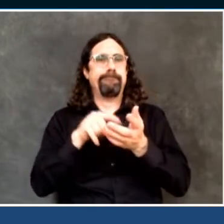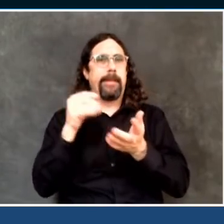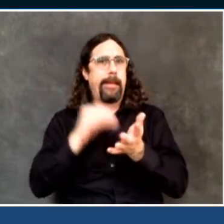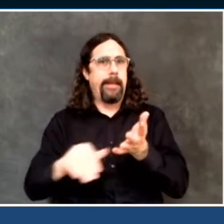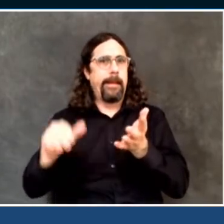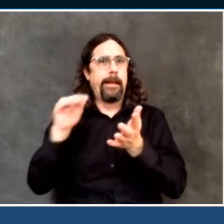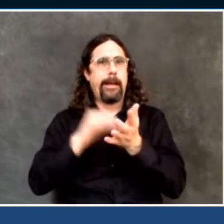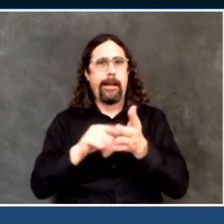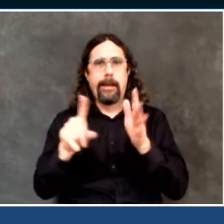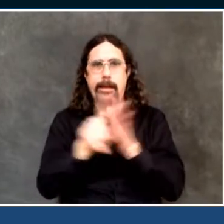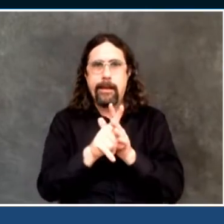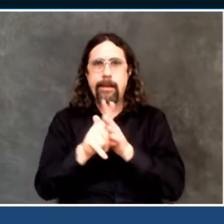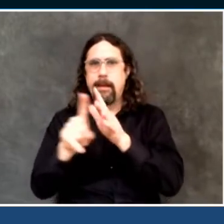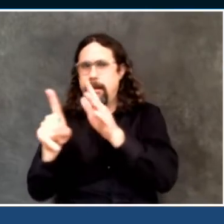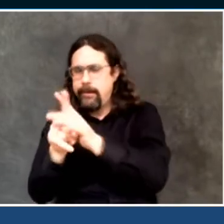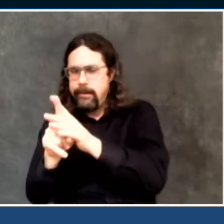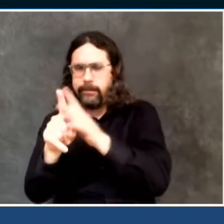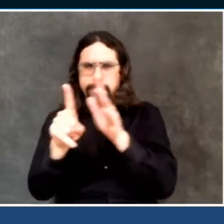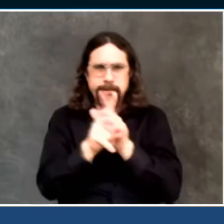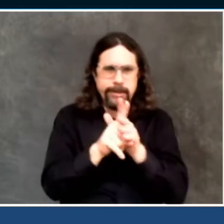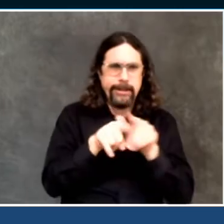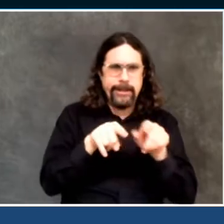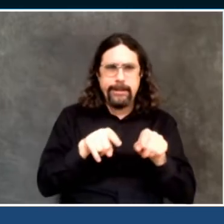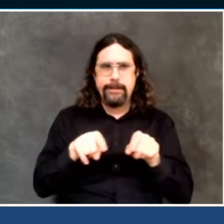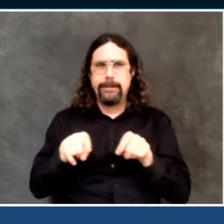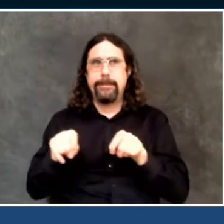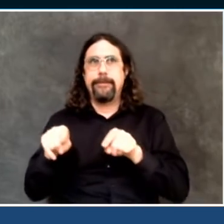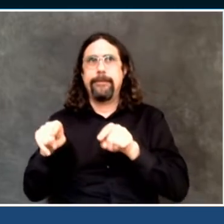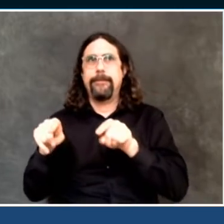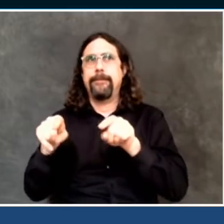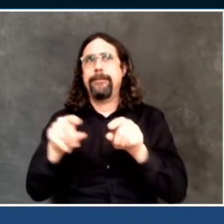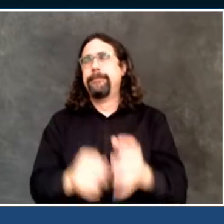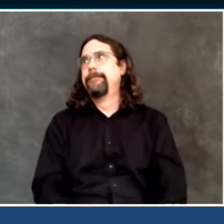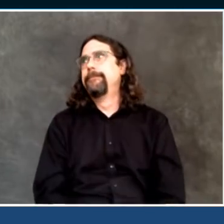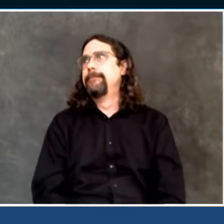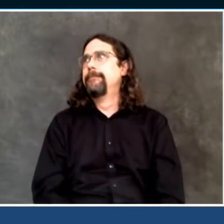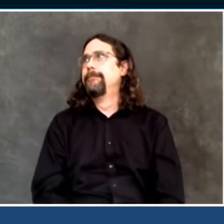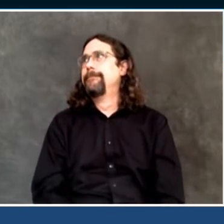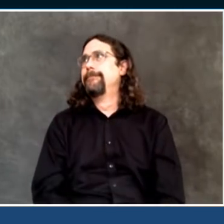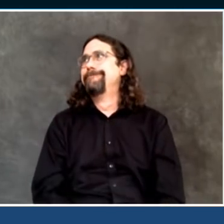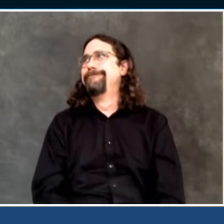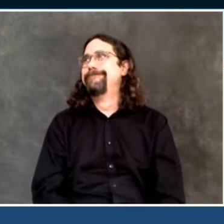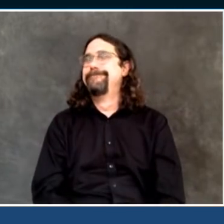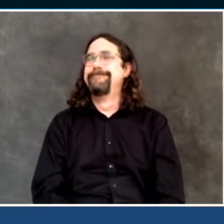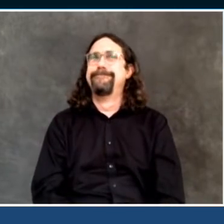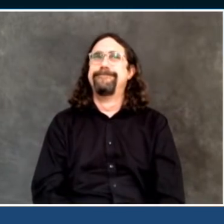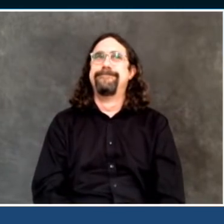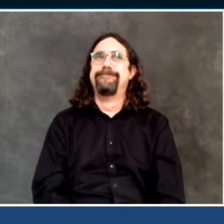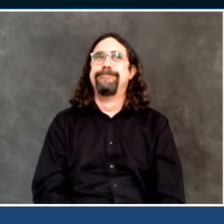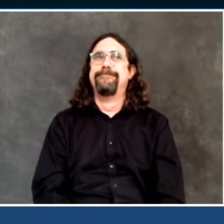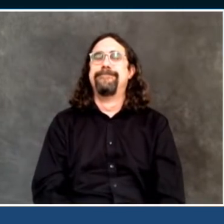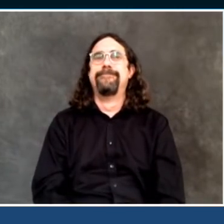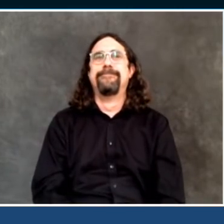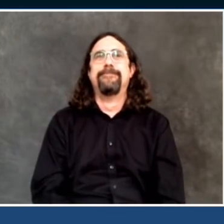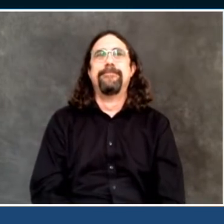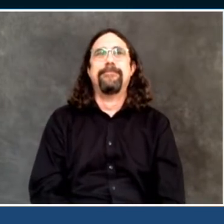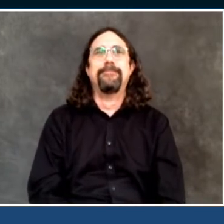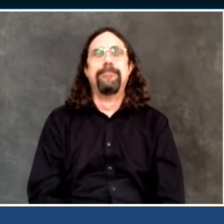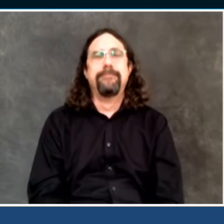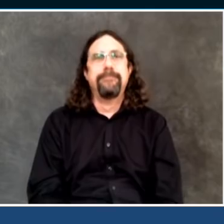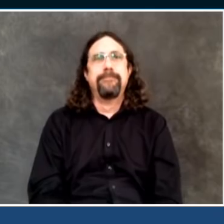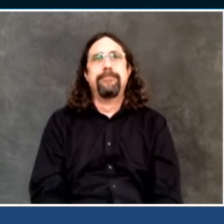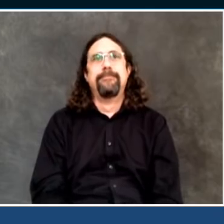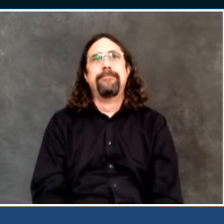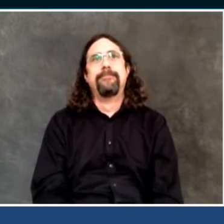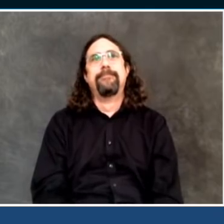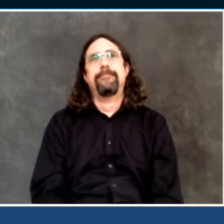The truth is that in so many ways, the negative effects of coronavirus, the pain it's